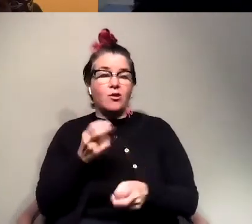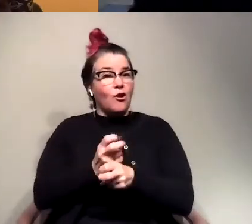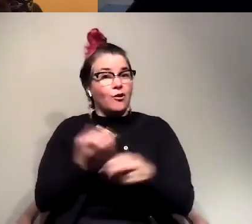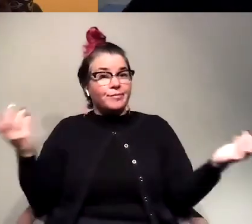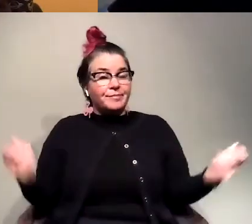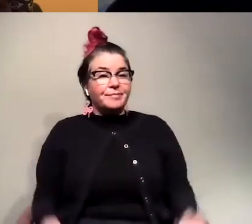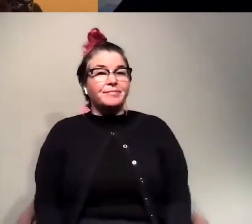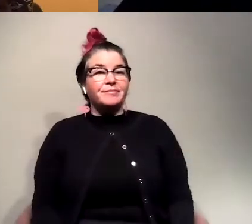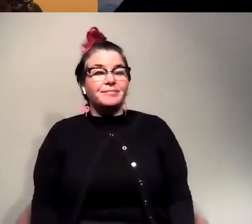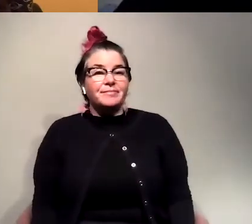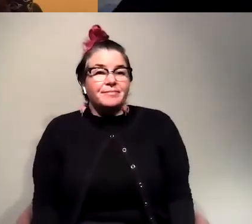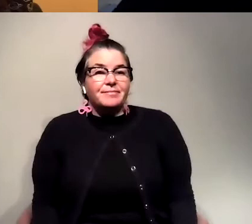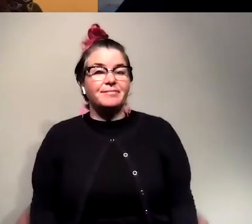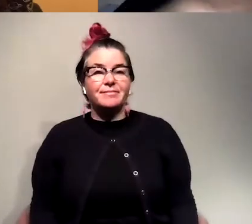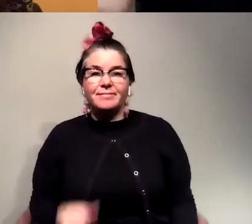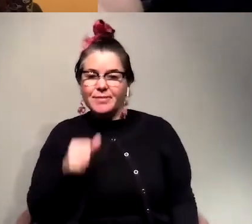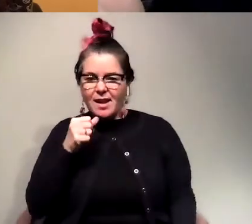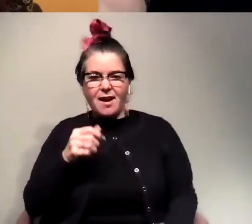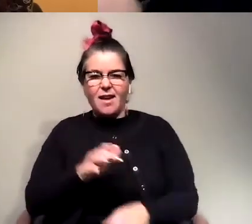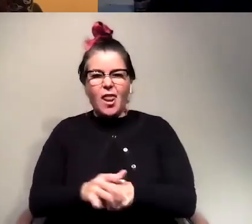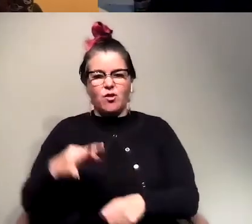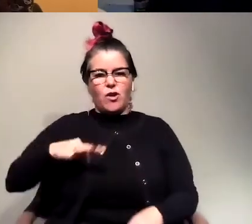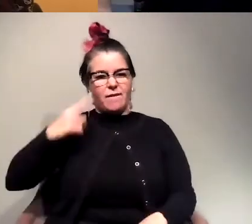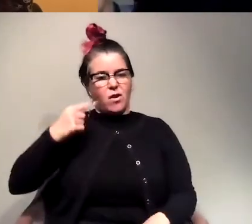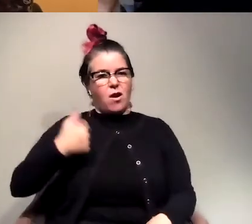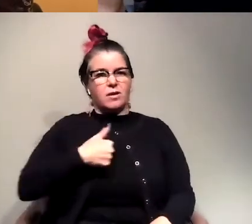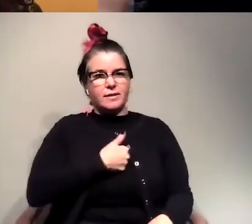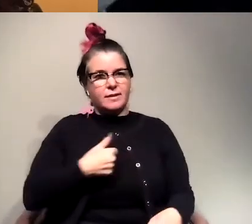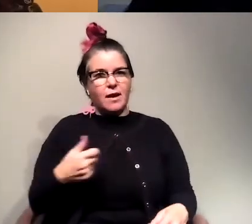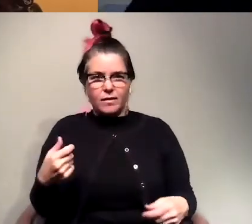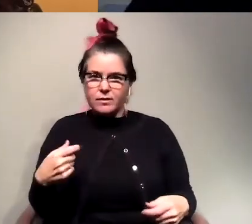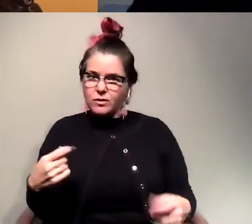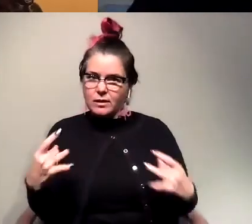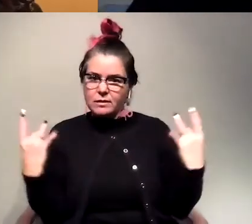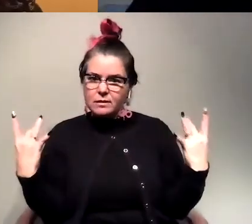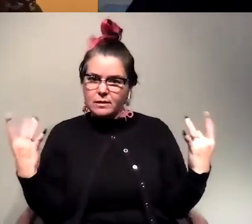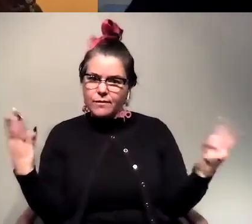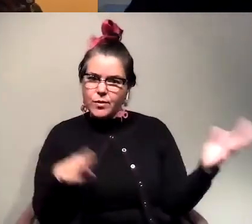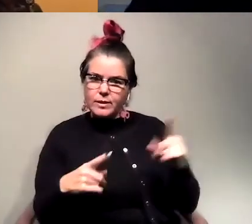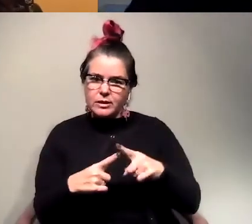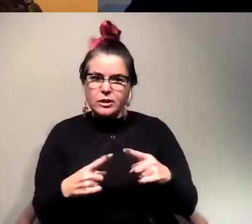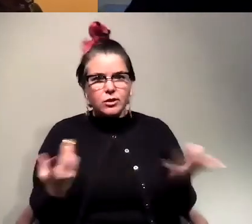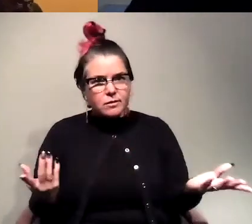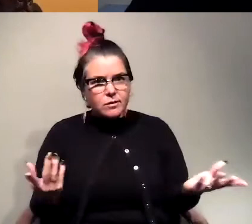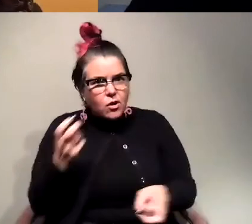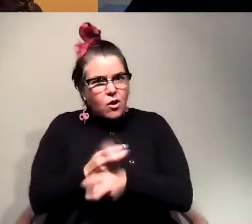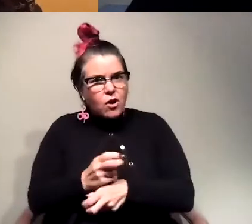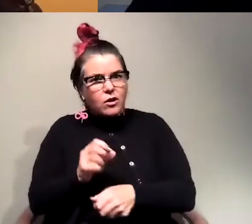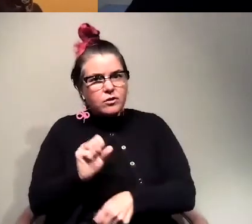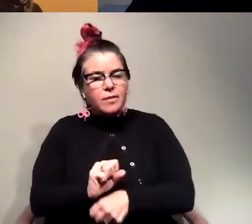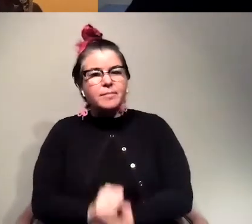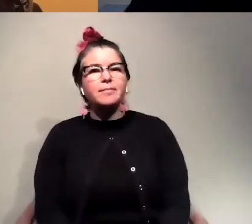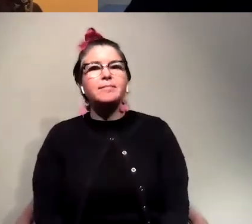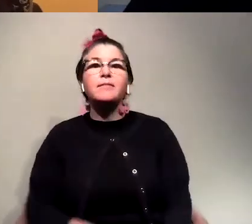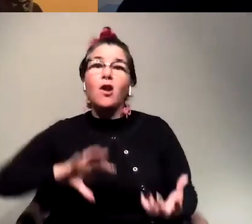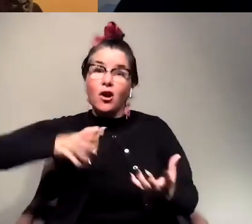And we're just not giving enough credit for the amazing feat of folding a t-shirt. That's right. Fold your